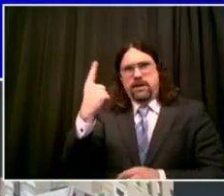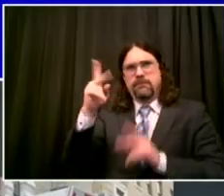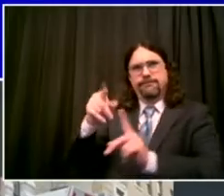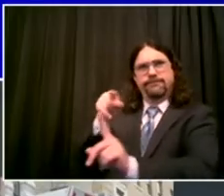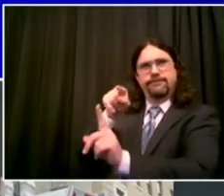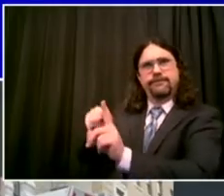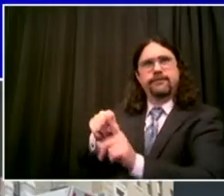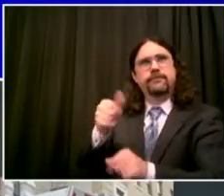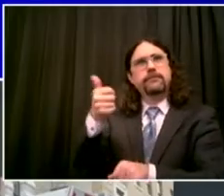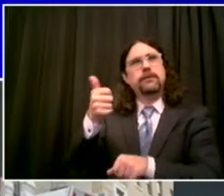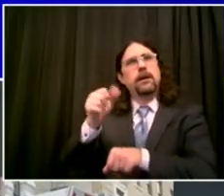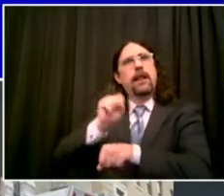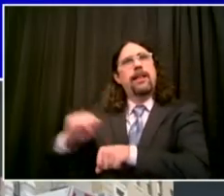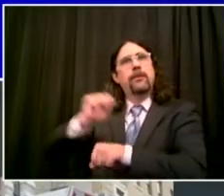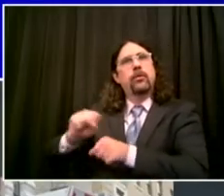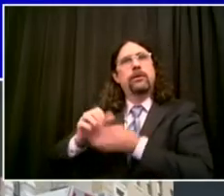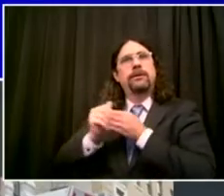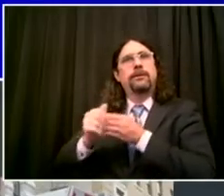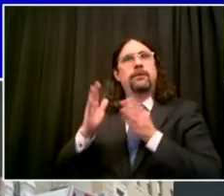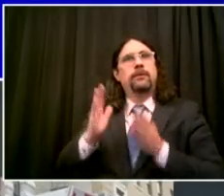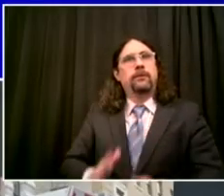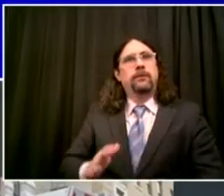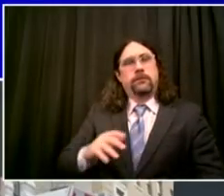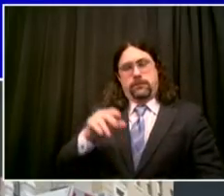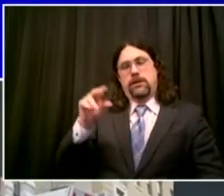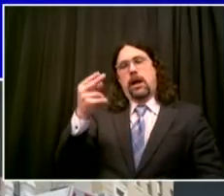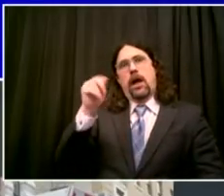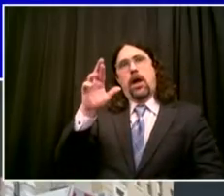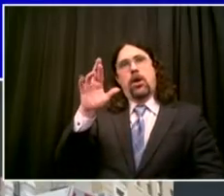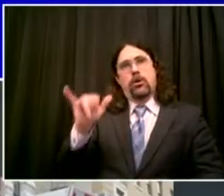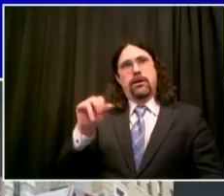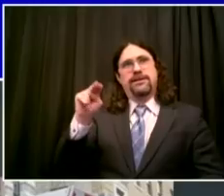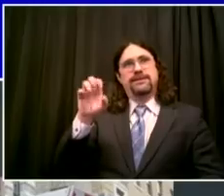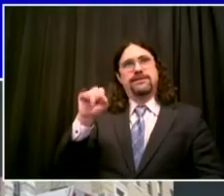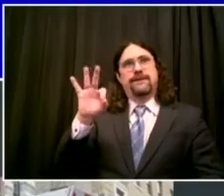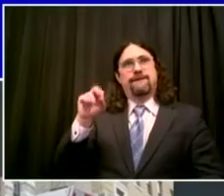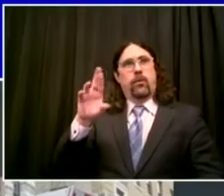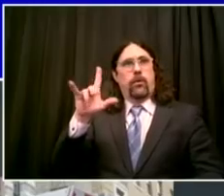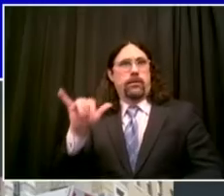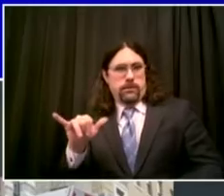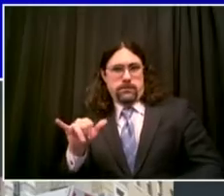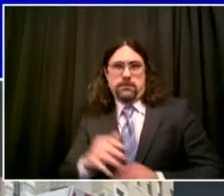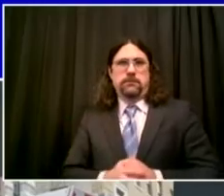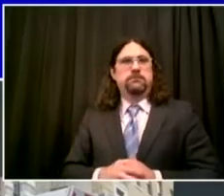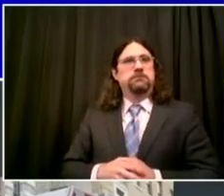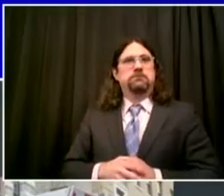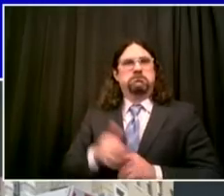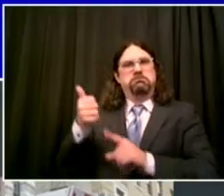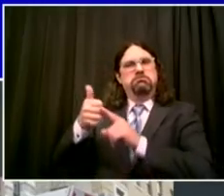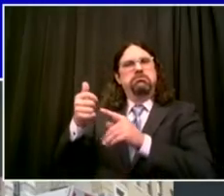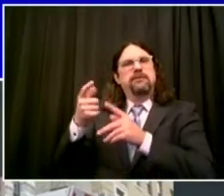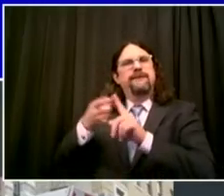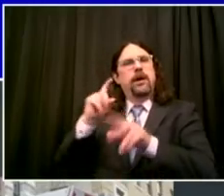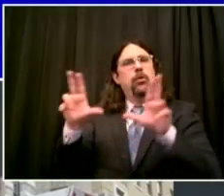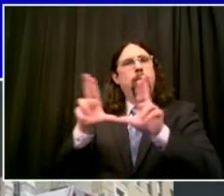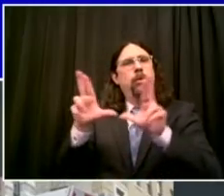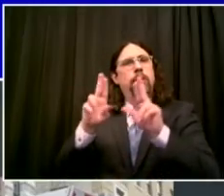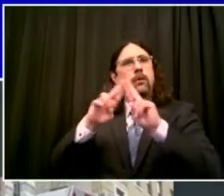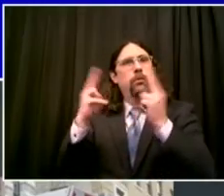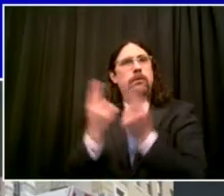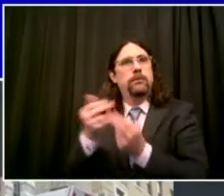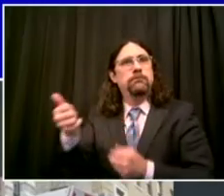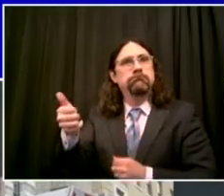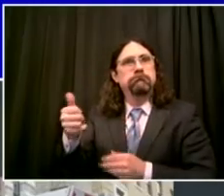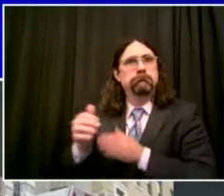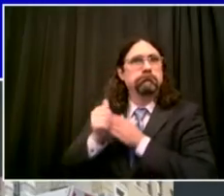and the chair of the Municipal Labor Committee, one of the great labor leaders of this city who has been devoted to making sure everything keeps moving forward in this